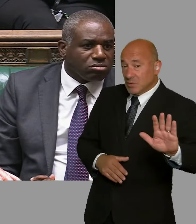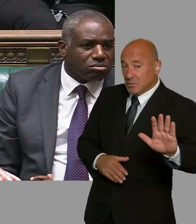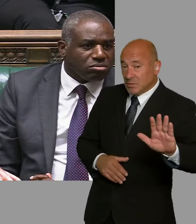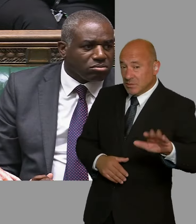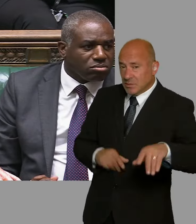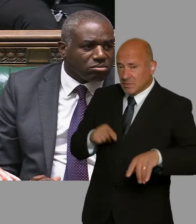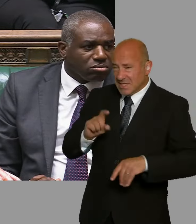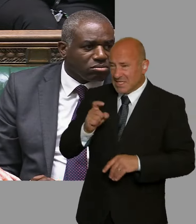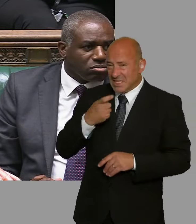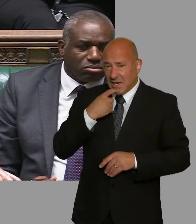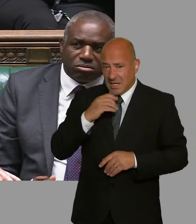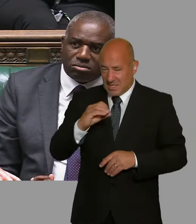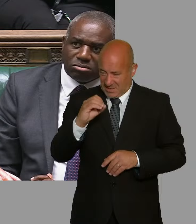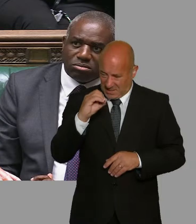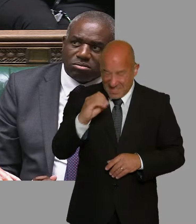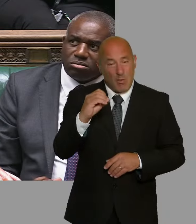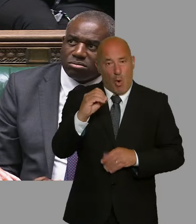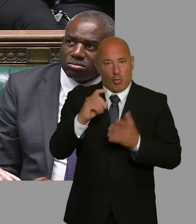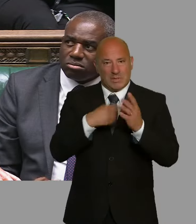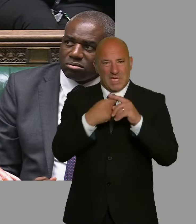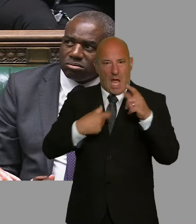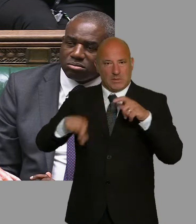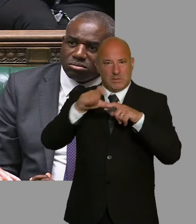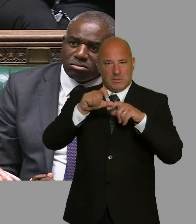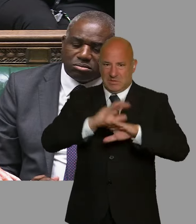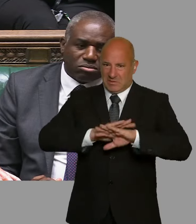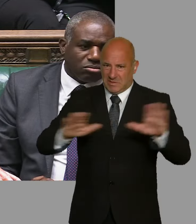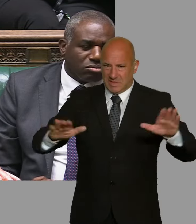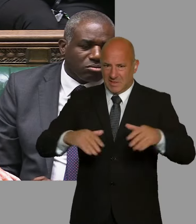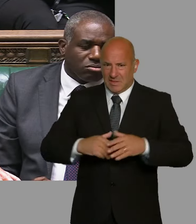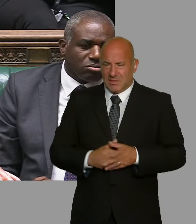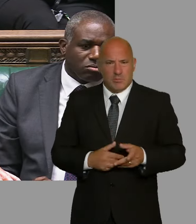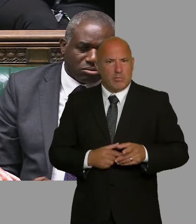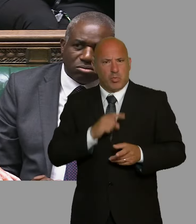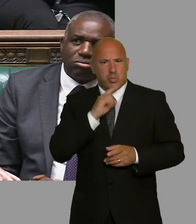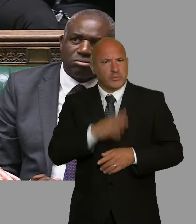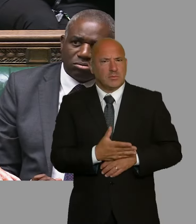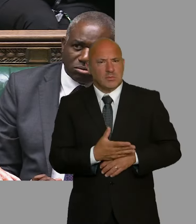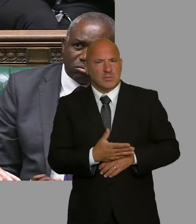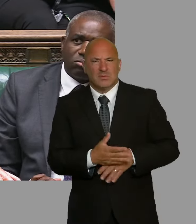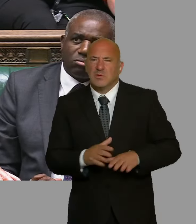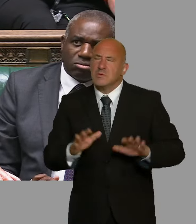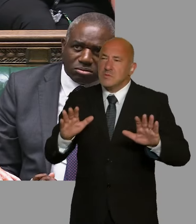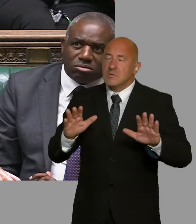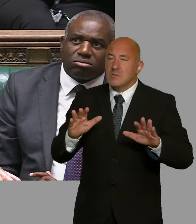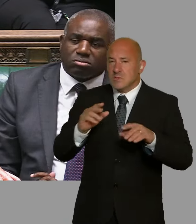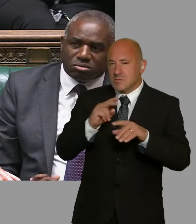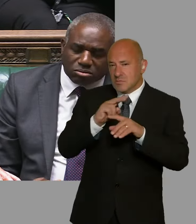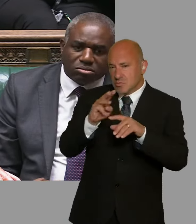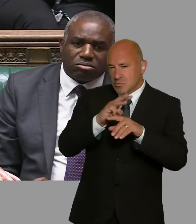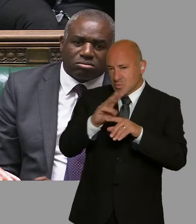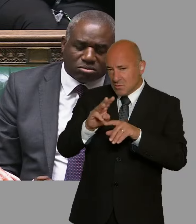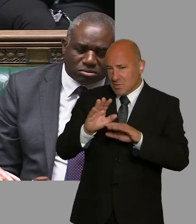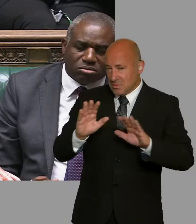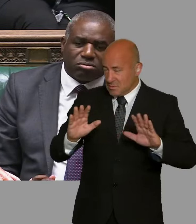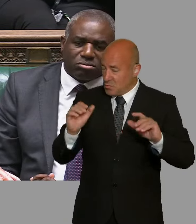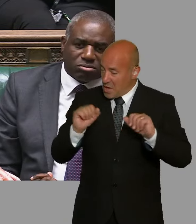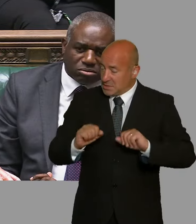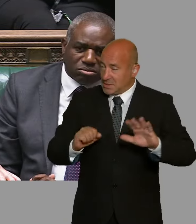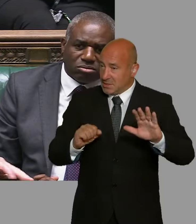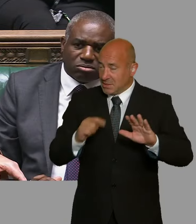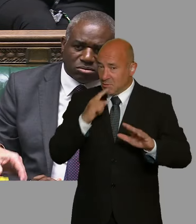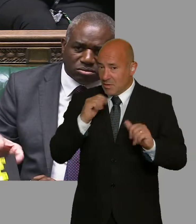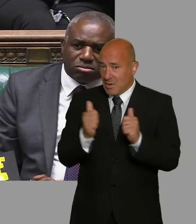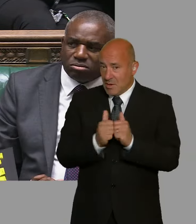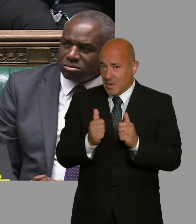they obviously don't want this. We back steel, Mr. Speaker, on this side of the House. they laugh at attempts to back Steel on their side of the